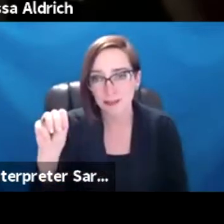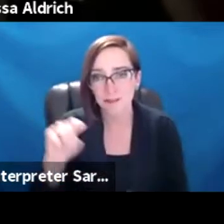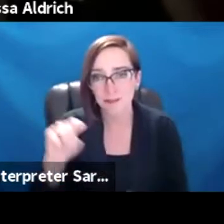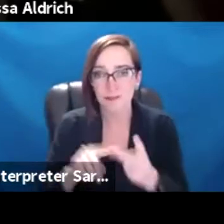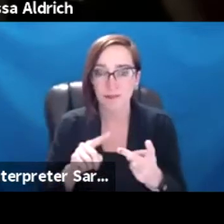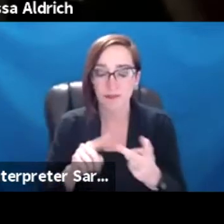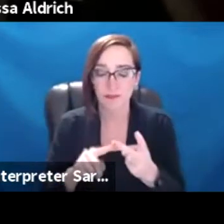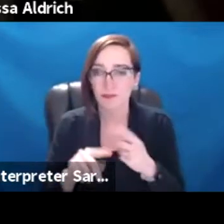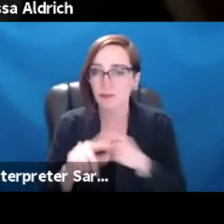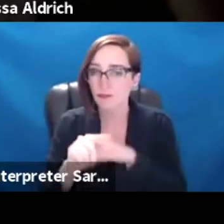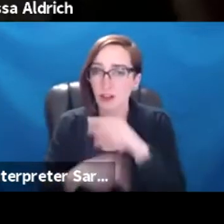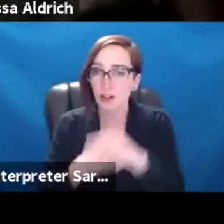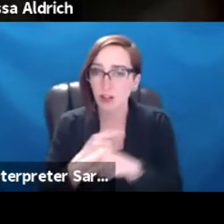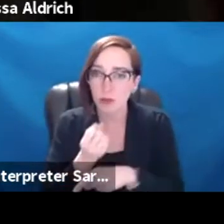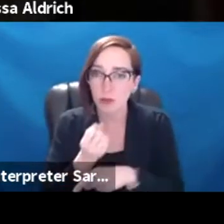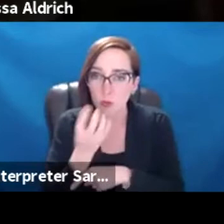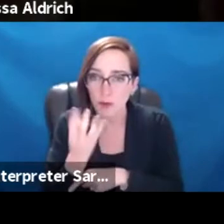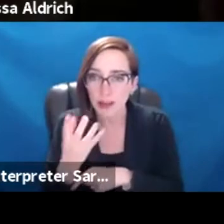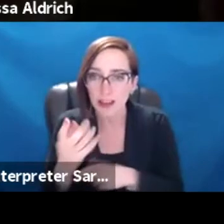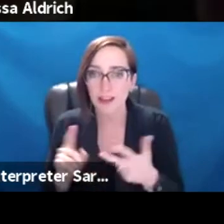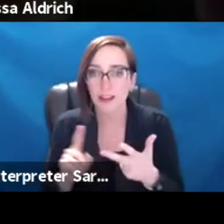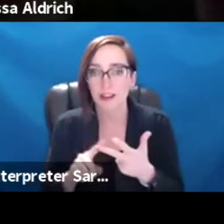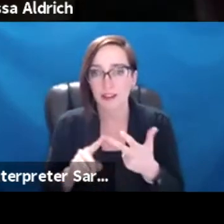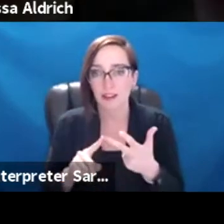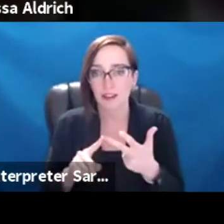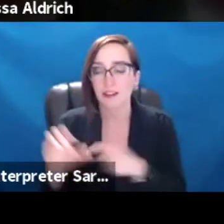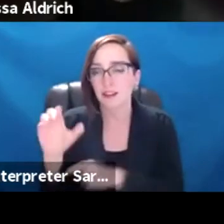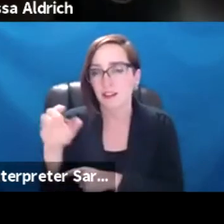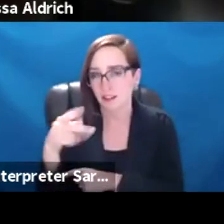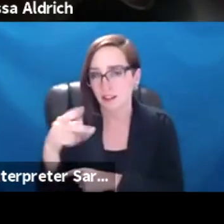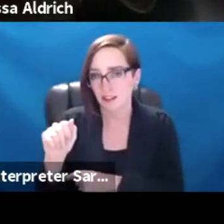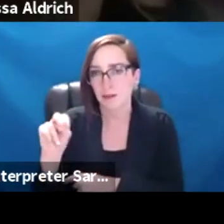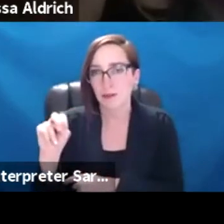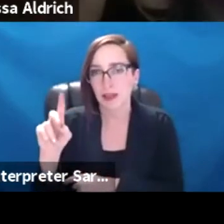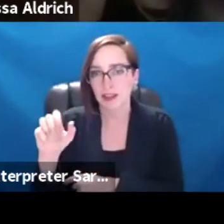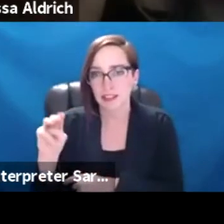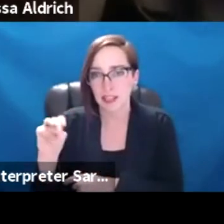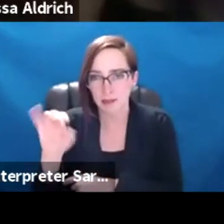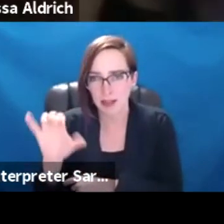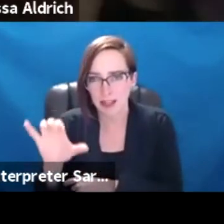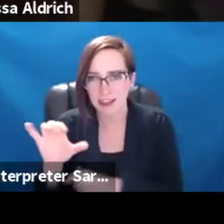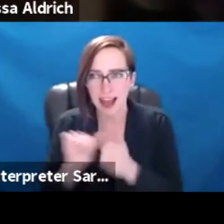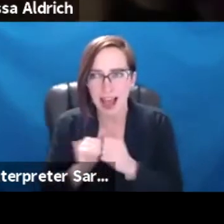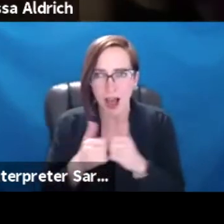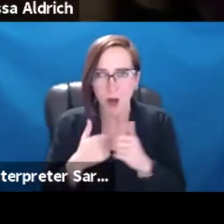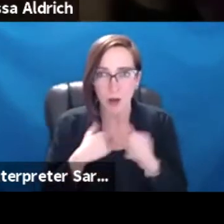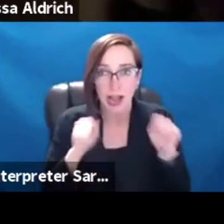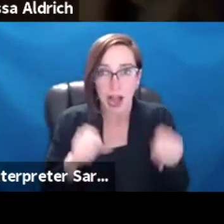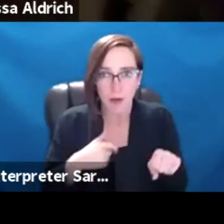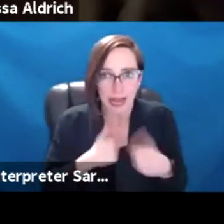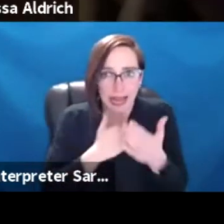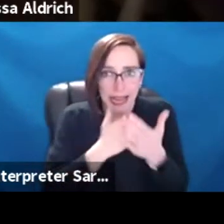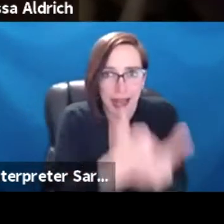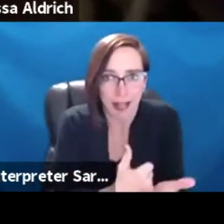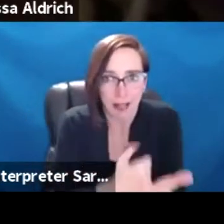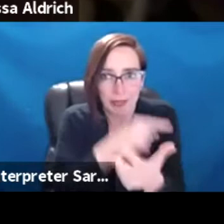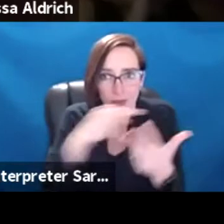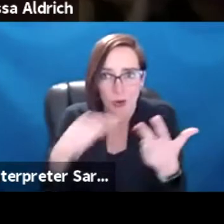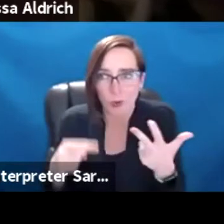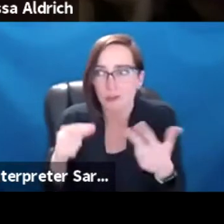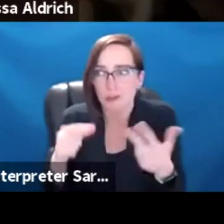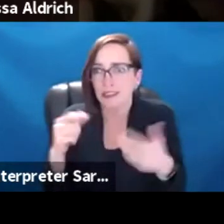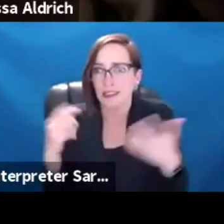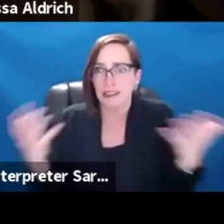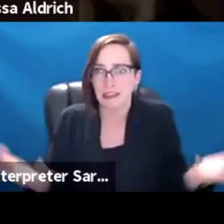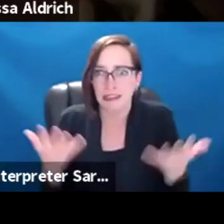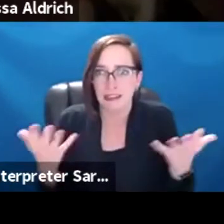global warming, a pandemic. Like, how can I affect that? How can I be with this